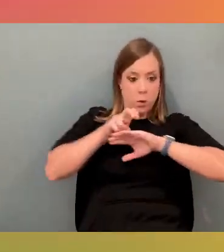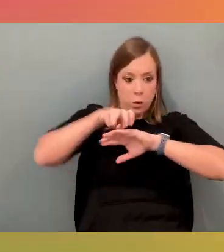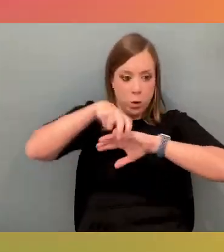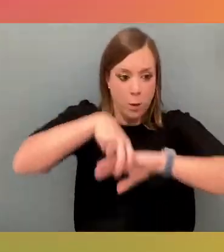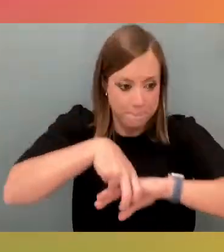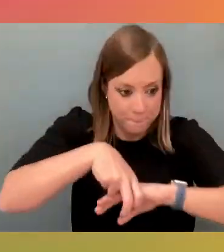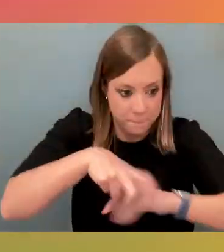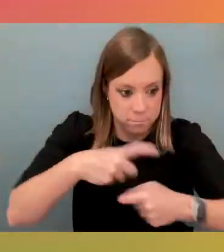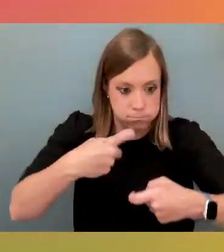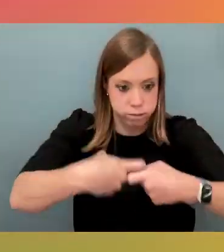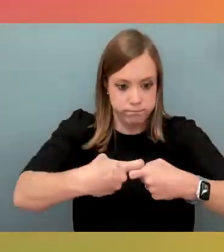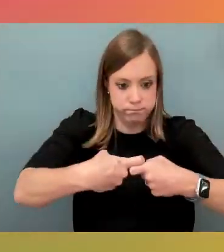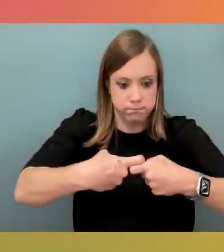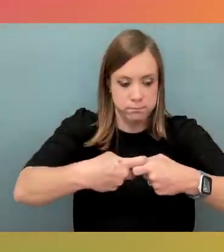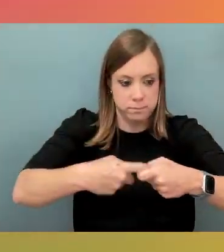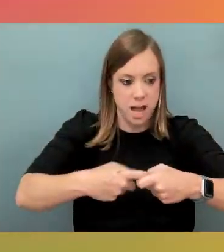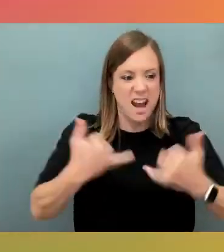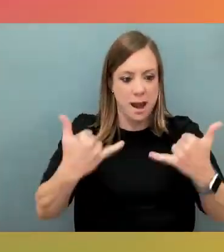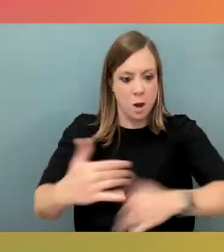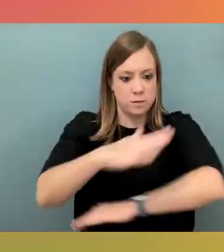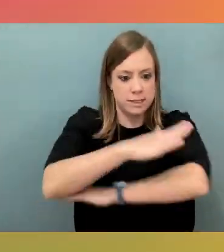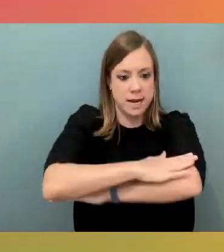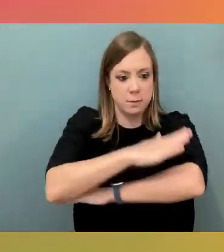and knees right near the back of your mat.